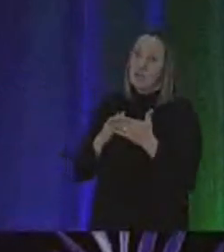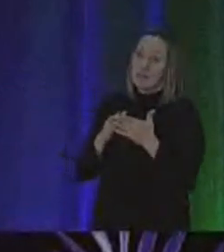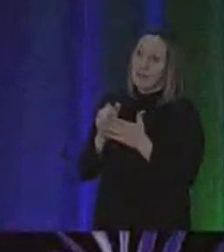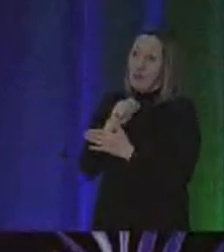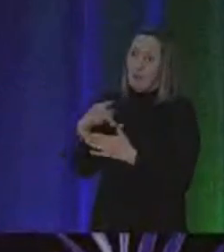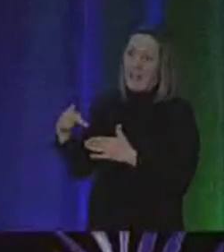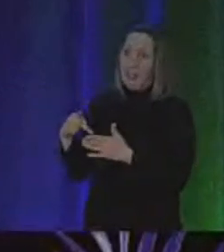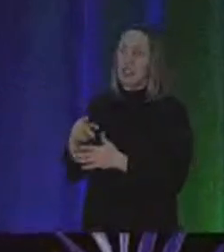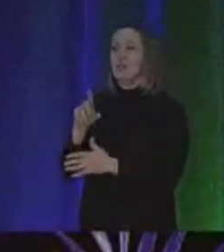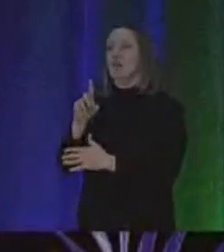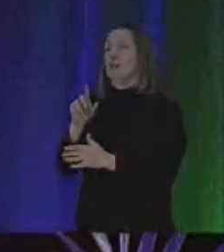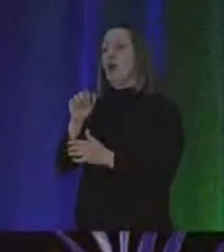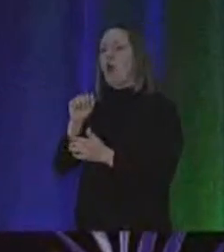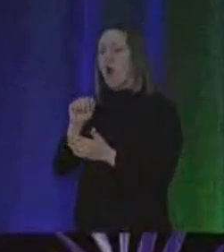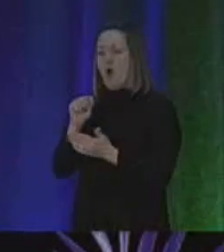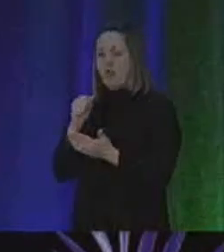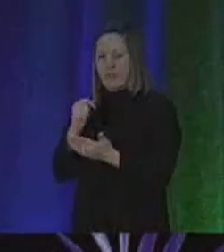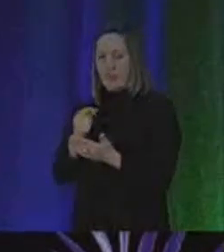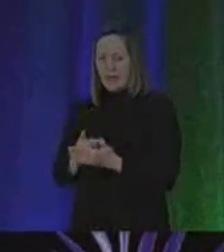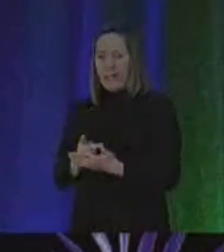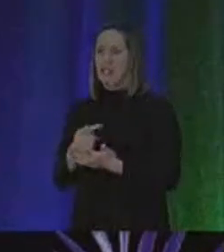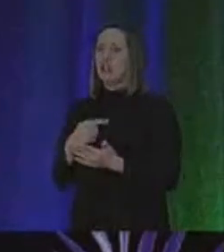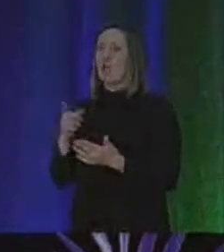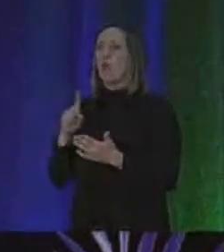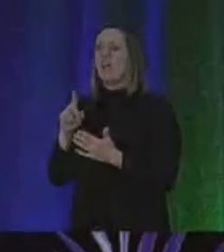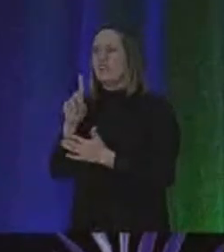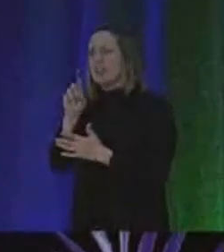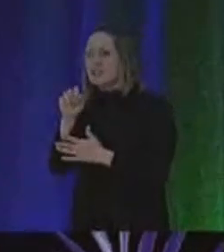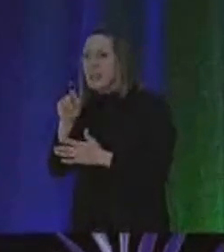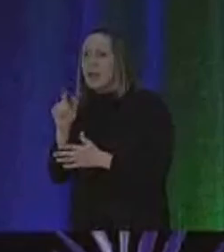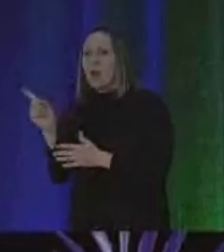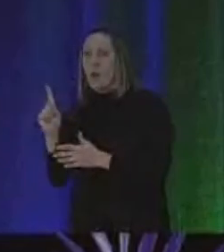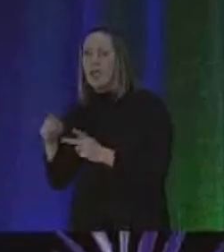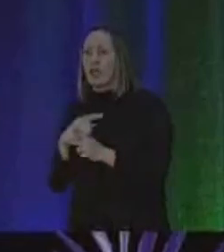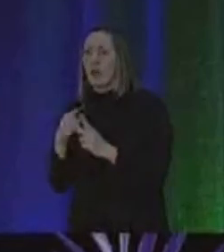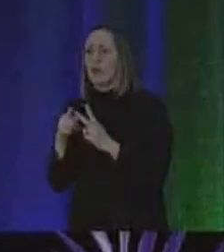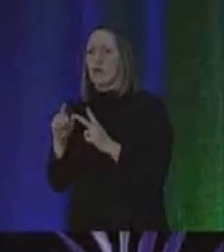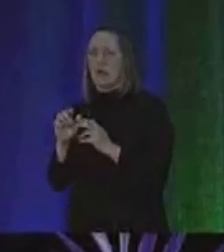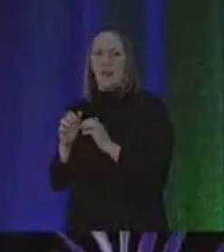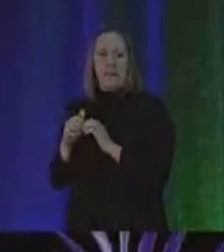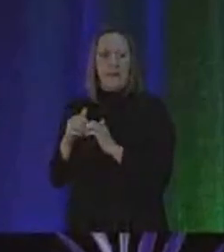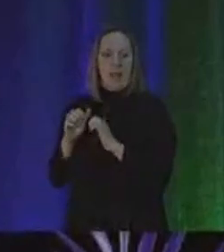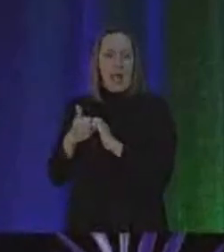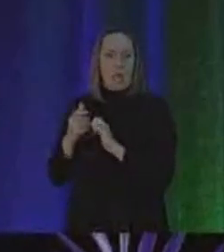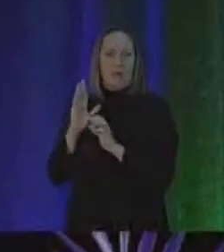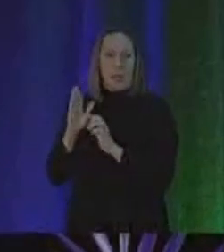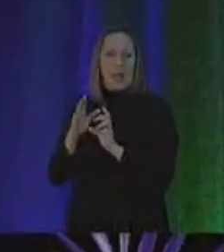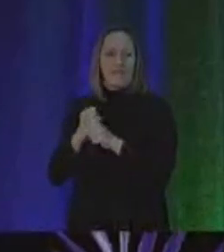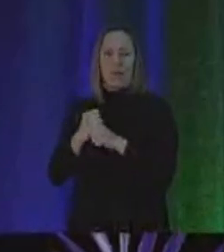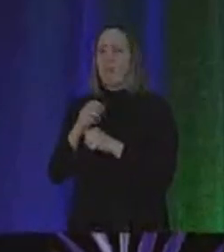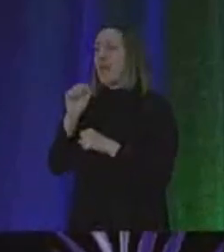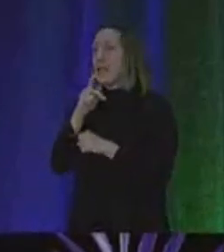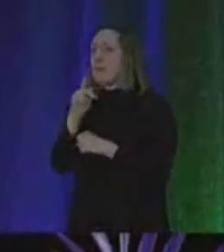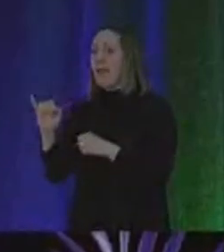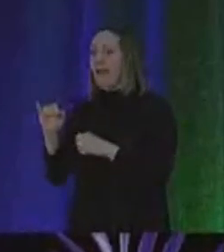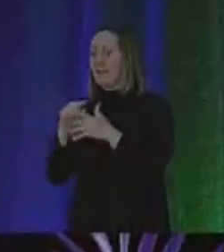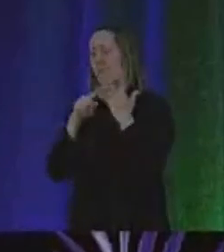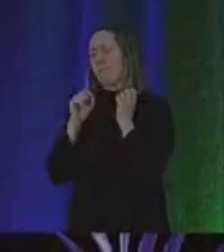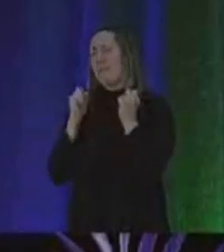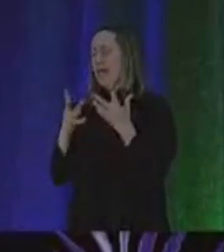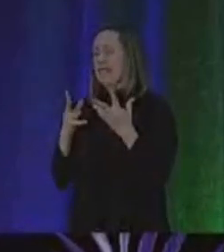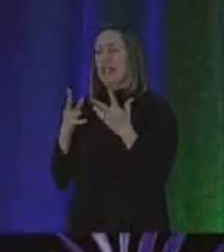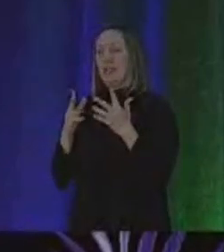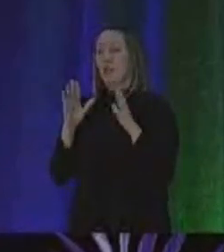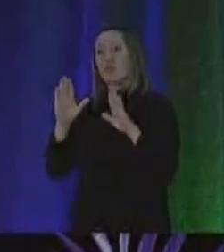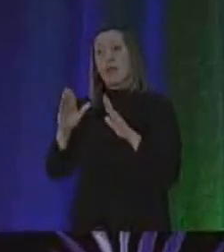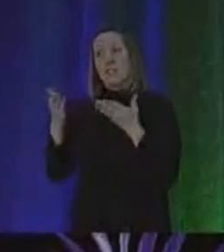living? Where are my images living? How am I going to form an API? Right? There are a bunch of great and excellent